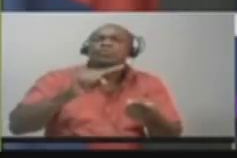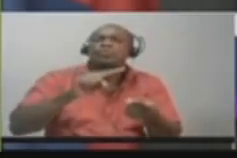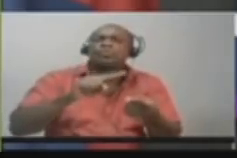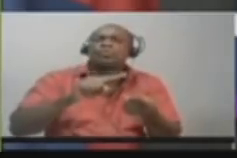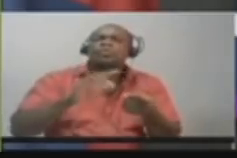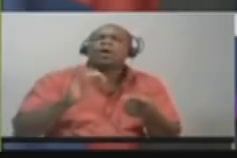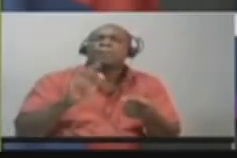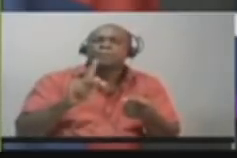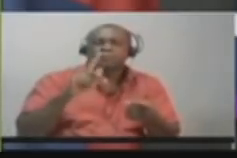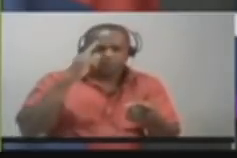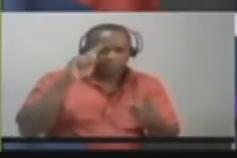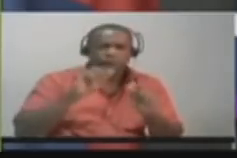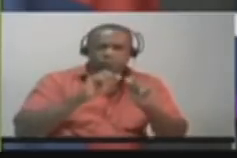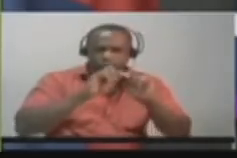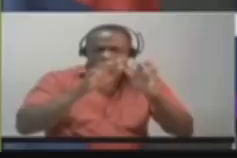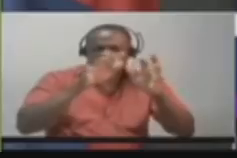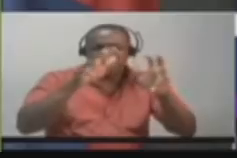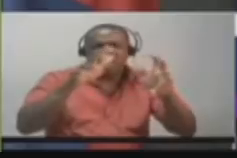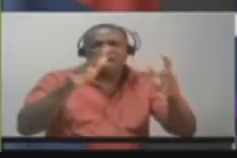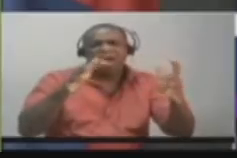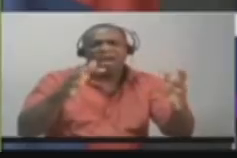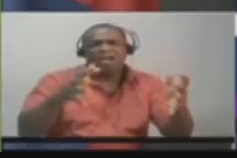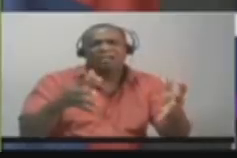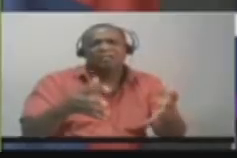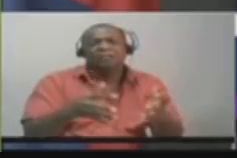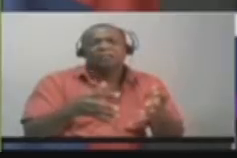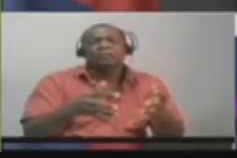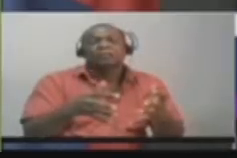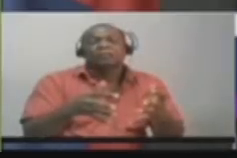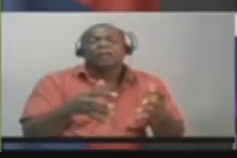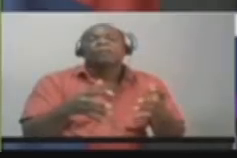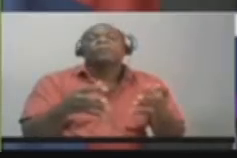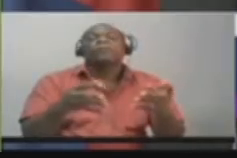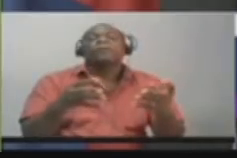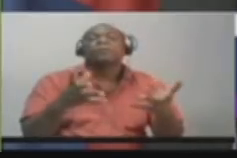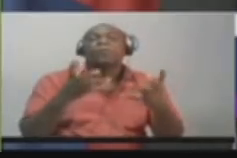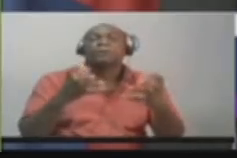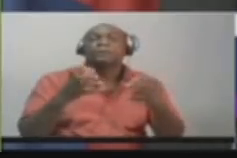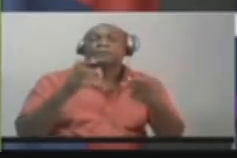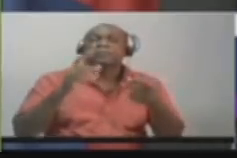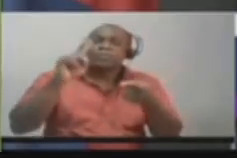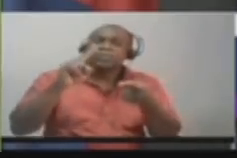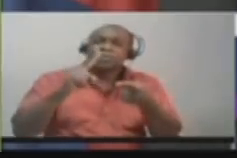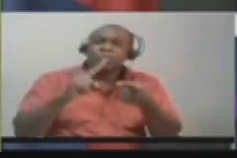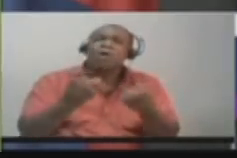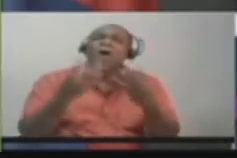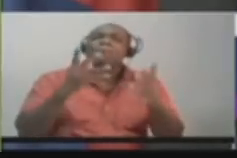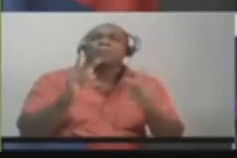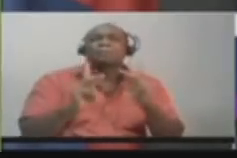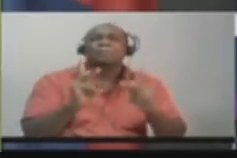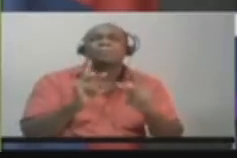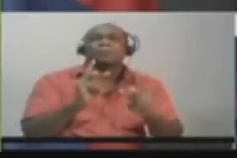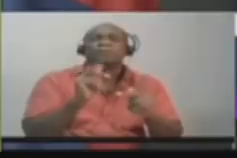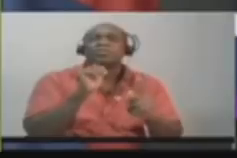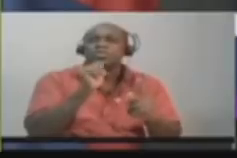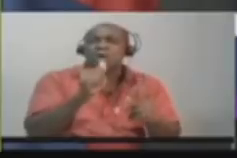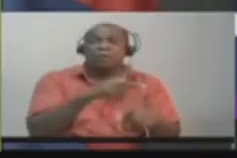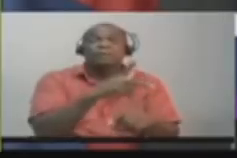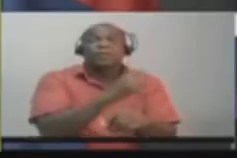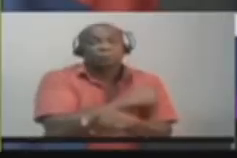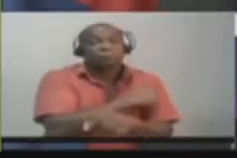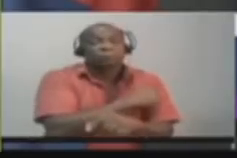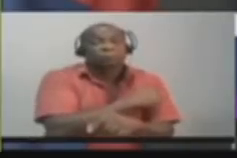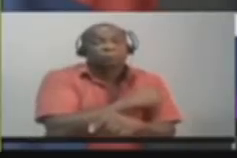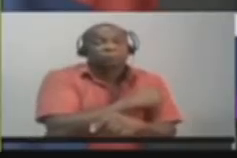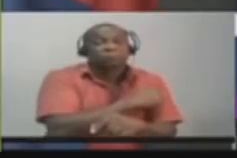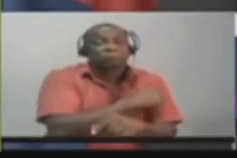those numbers of people who are unvaccinated. So today there's an appeal to the unvaccinated. Don't get tied up in the legal